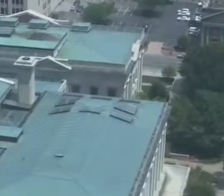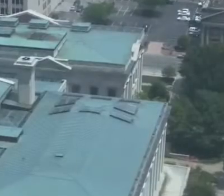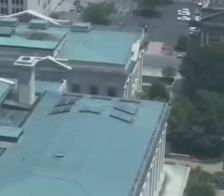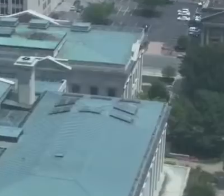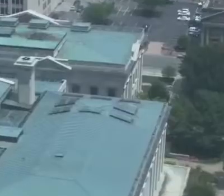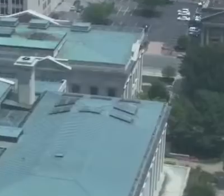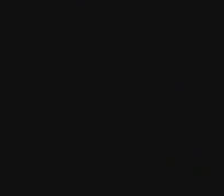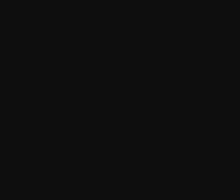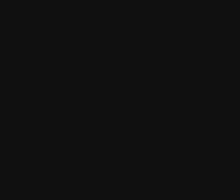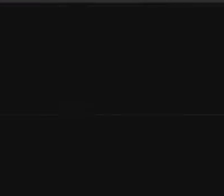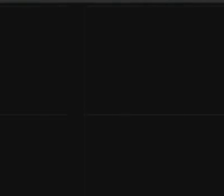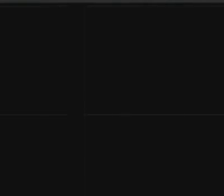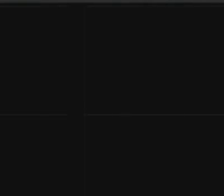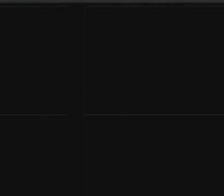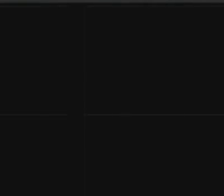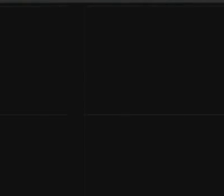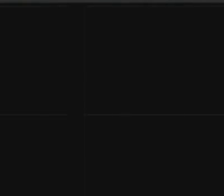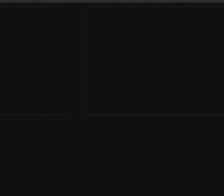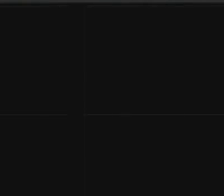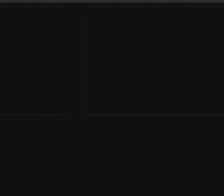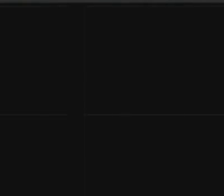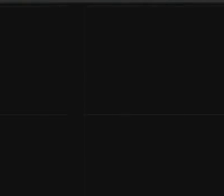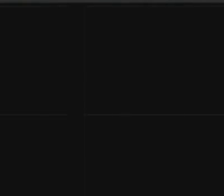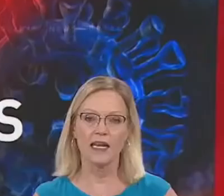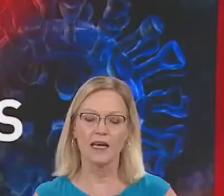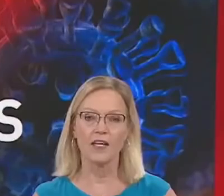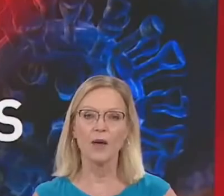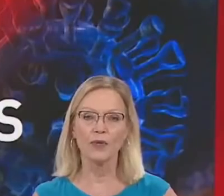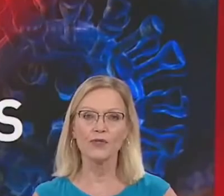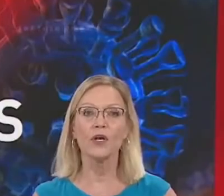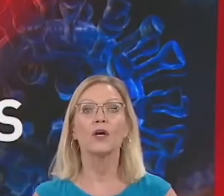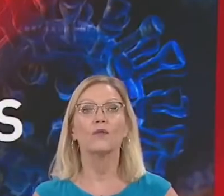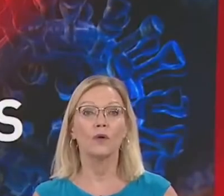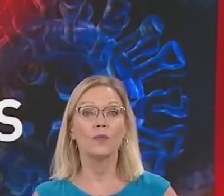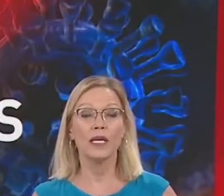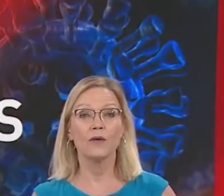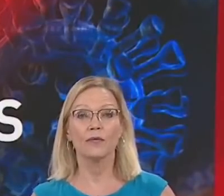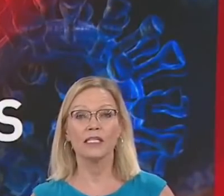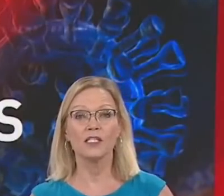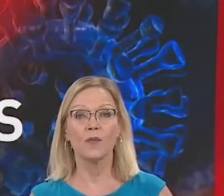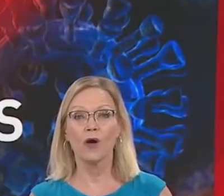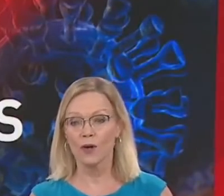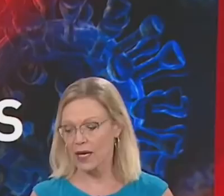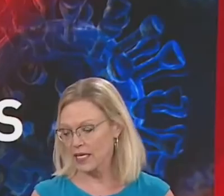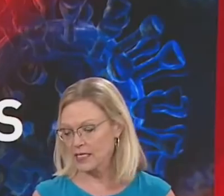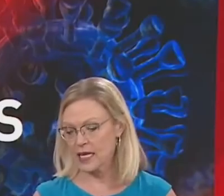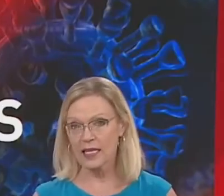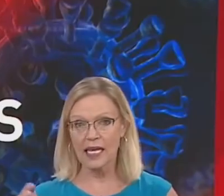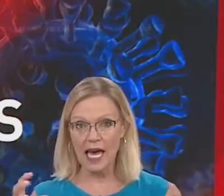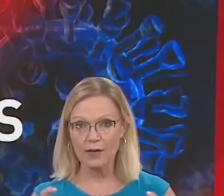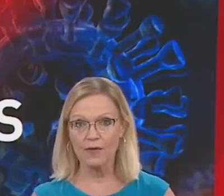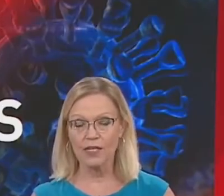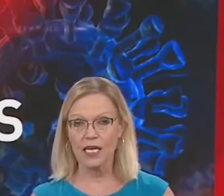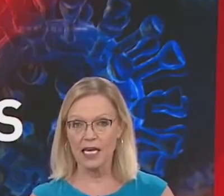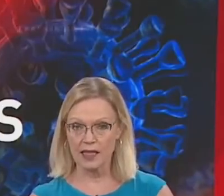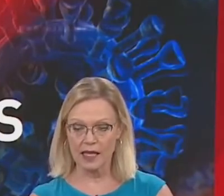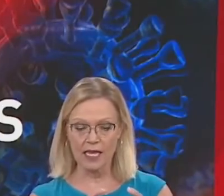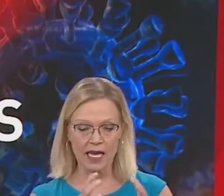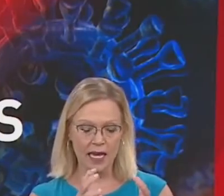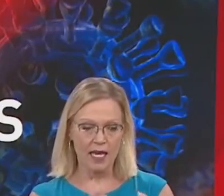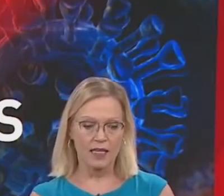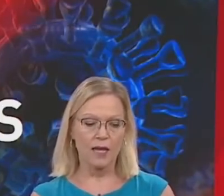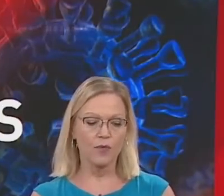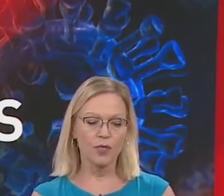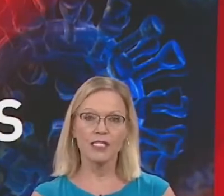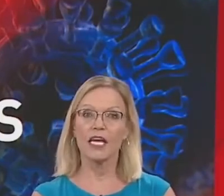It will be interesting to see what he has to say, Jeff. I called Franklin County Public Health this morning just to see if we were